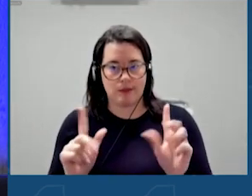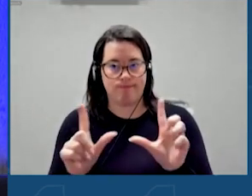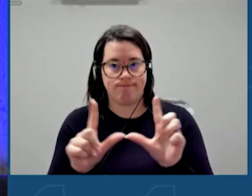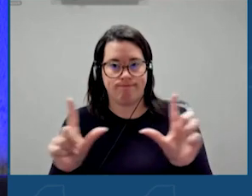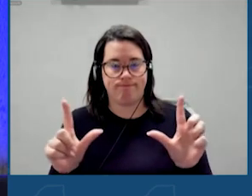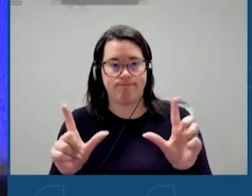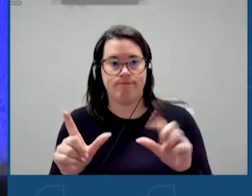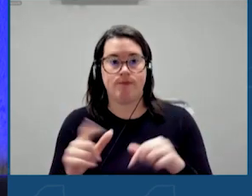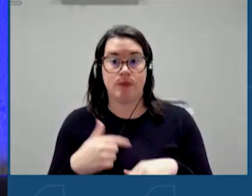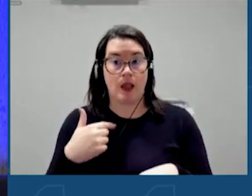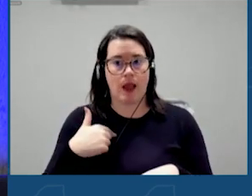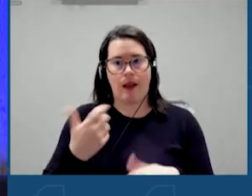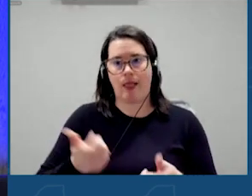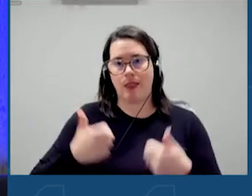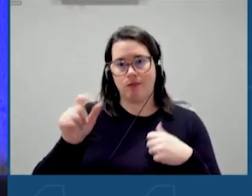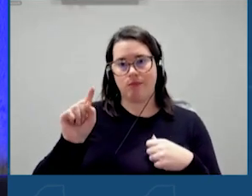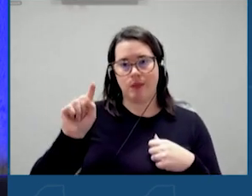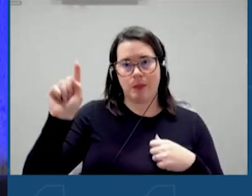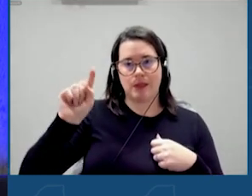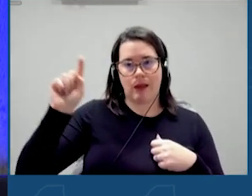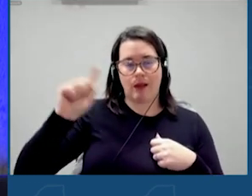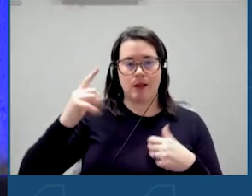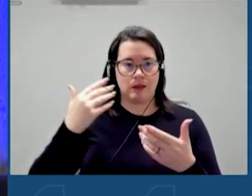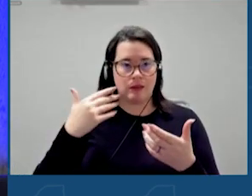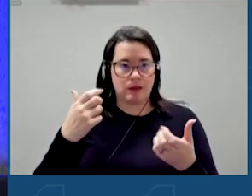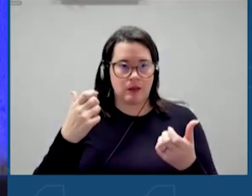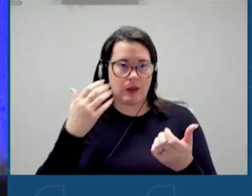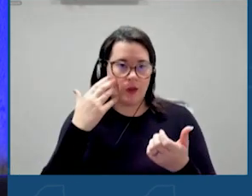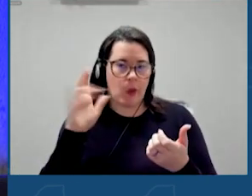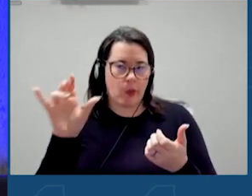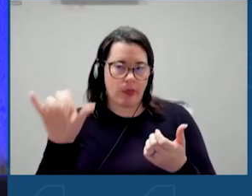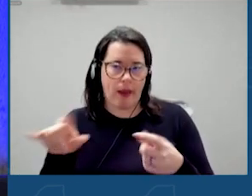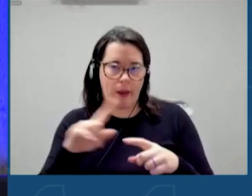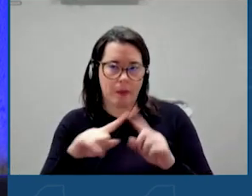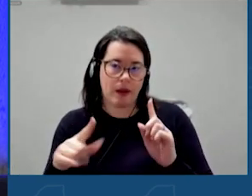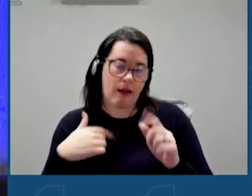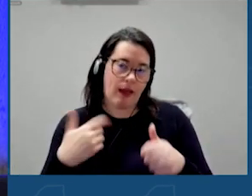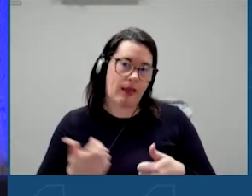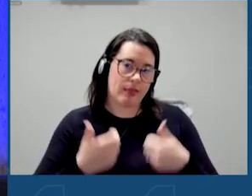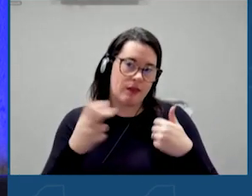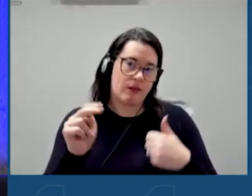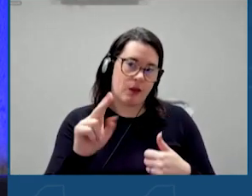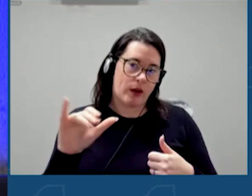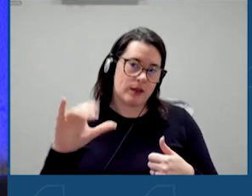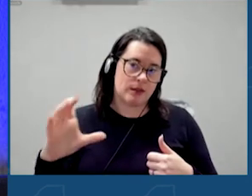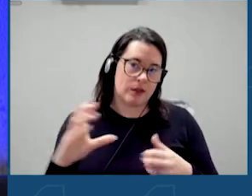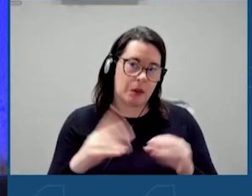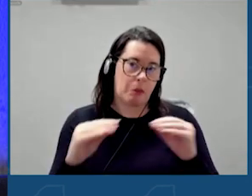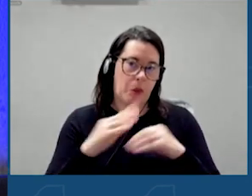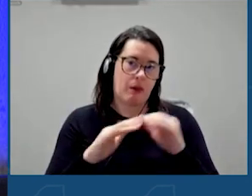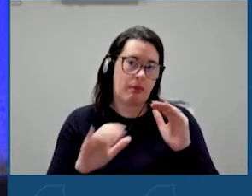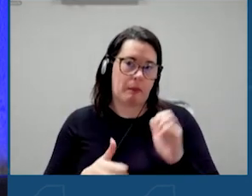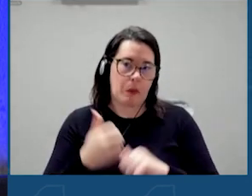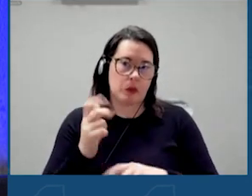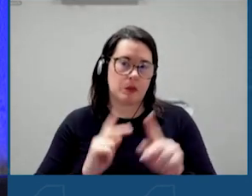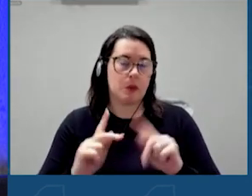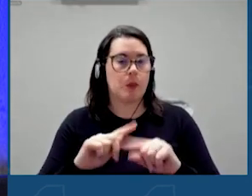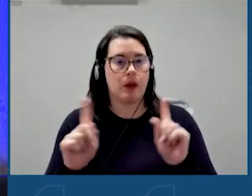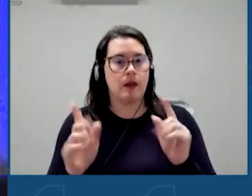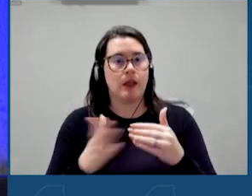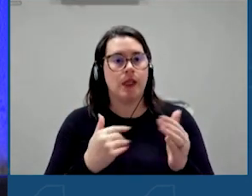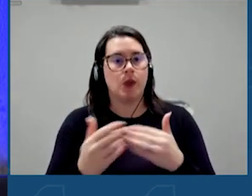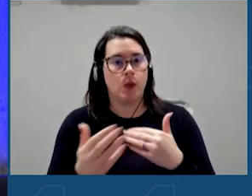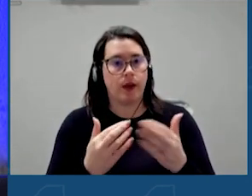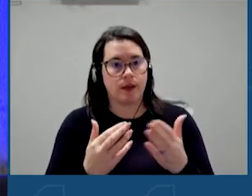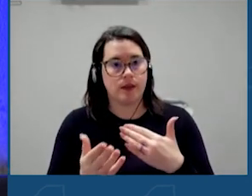think that's a secret, although I spend probably more time in New York City than most residents have these days. But there's real warning signs that this is also